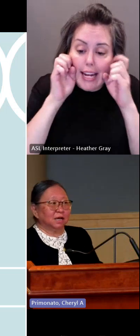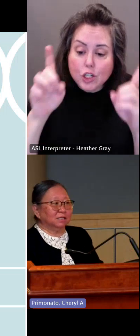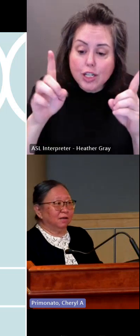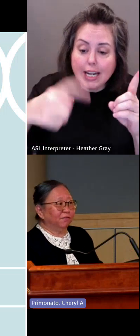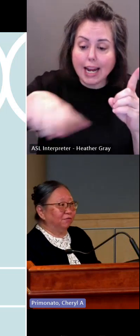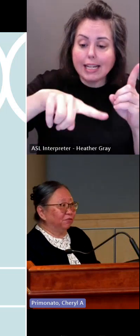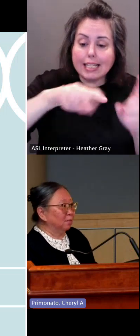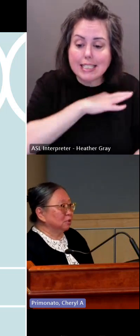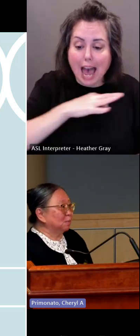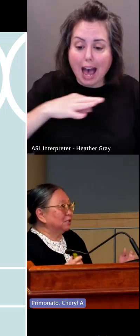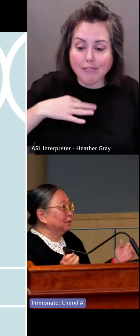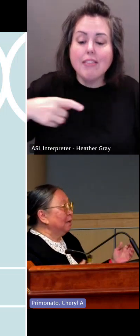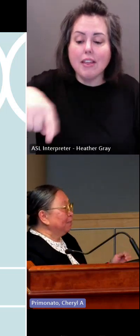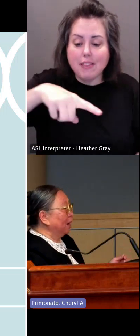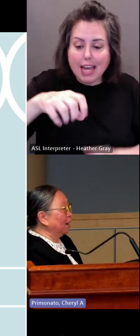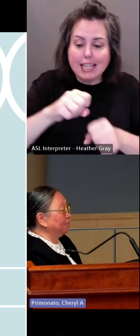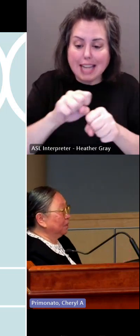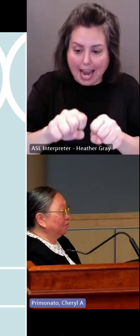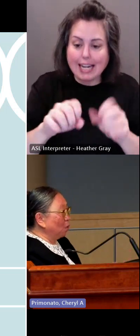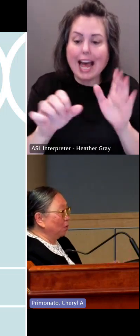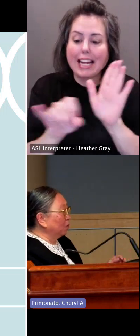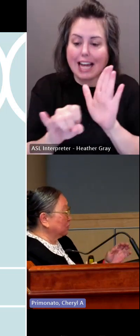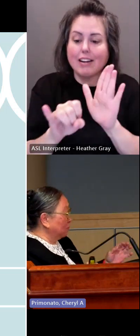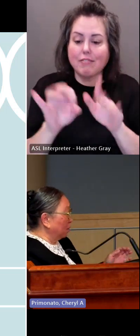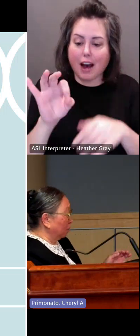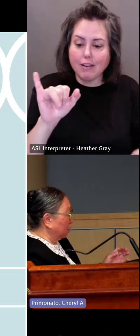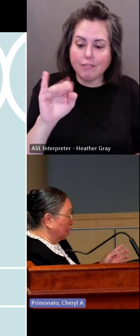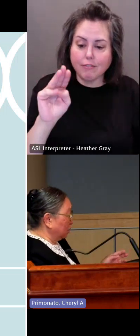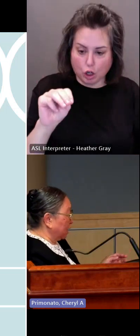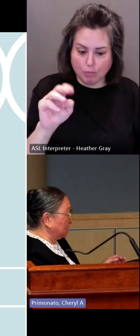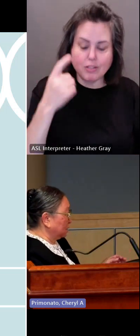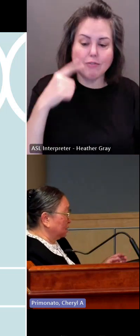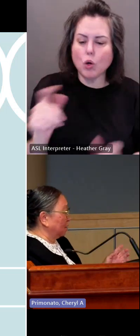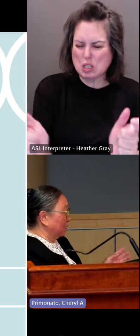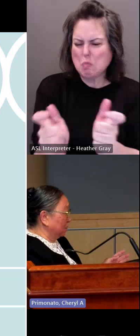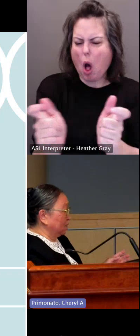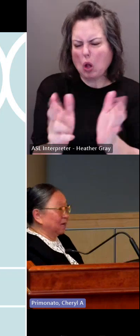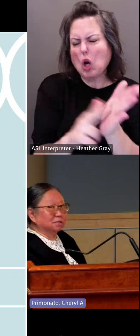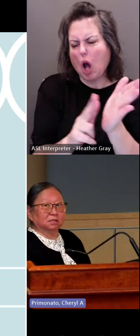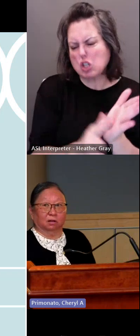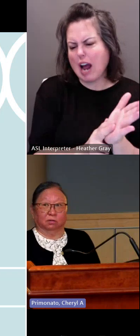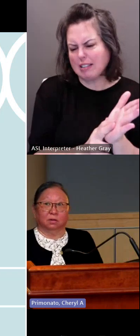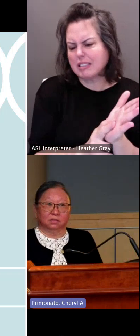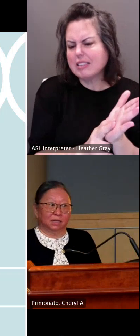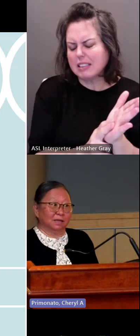use to identify firms, especially for those smaller contracts that are under